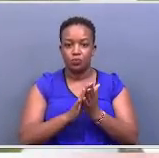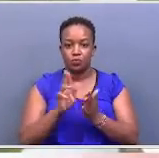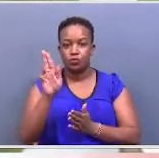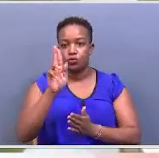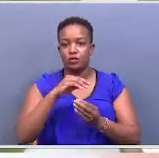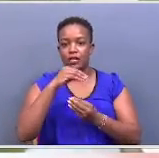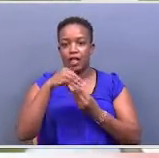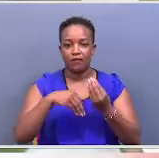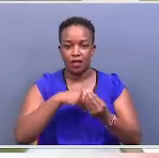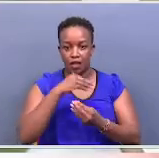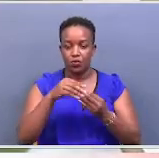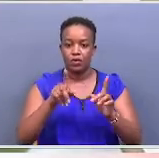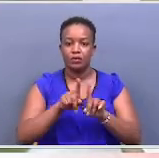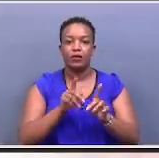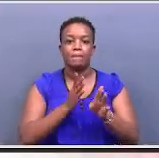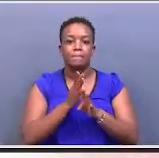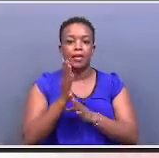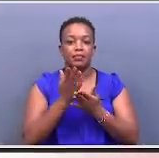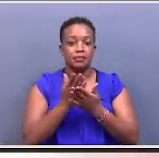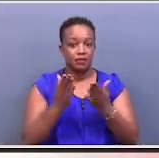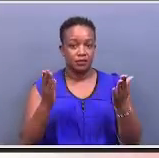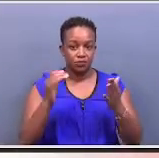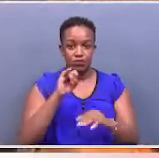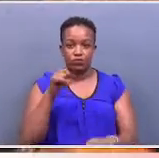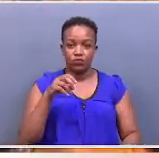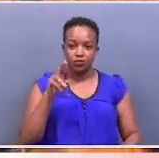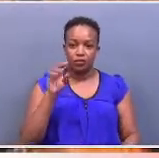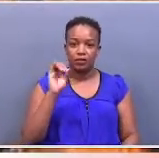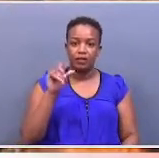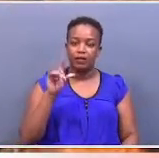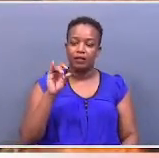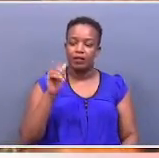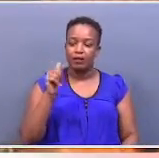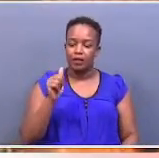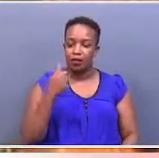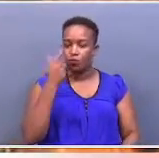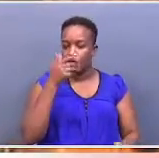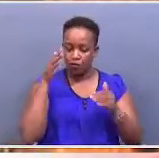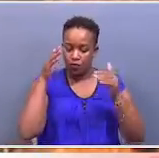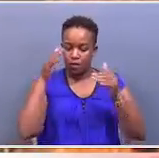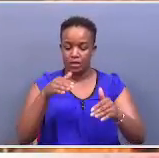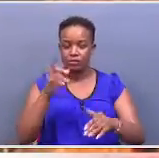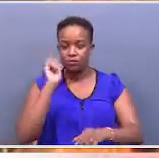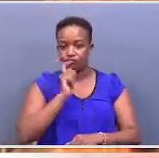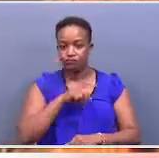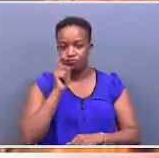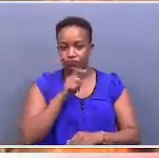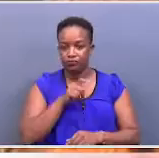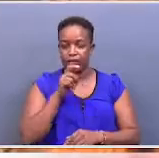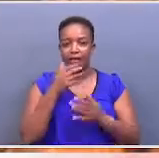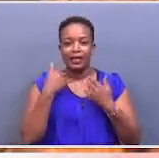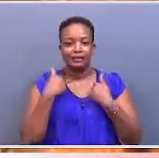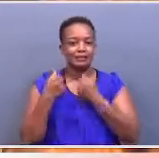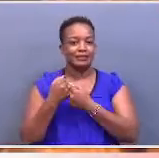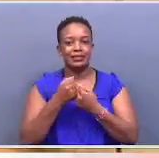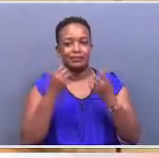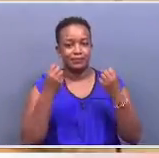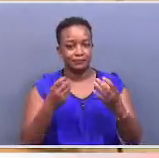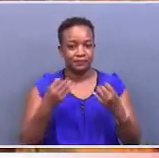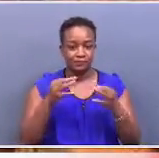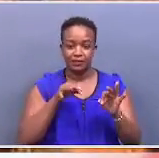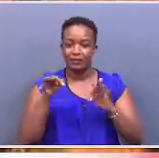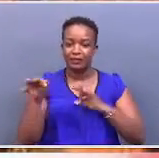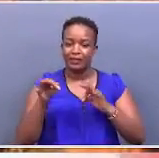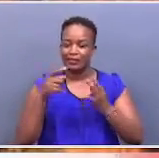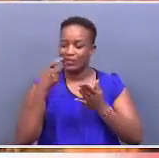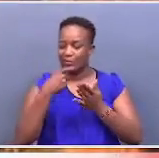main raw material. Julian Ngeyo, who diversified to poultry farming, has however had it rough. She says prices have